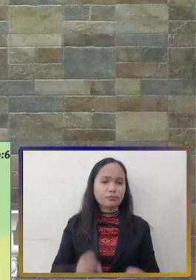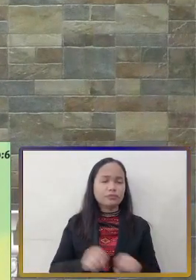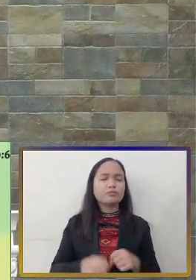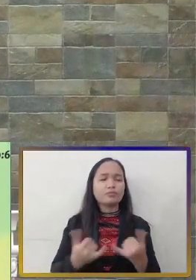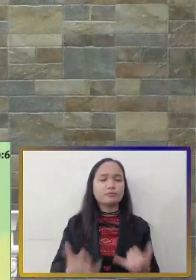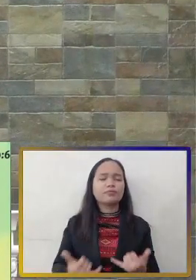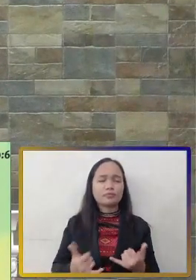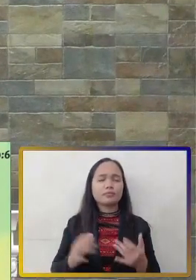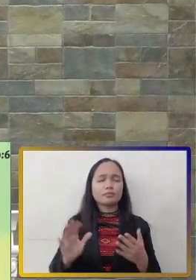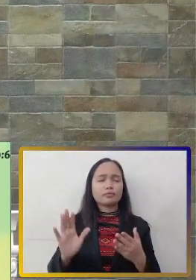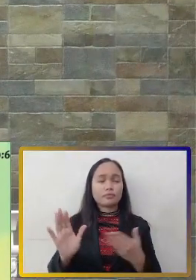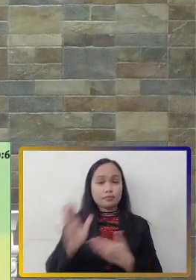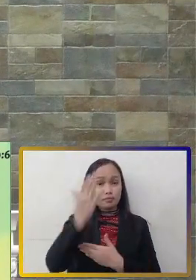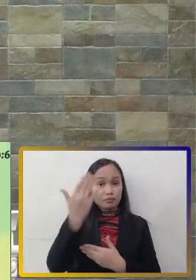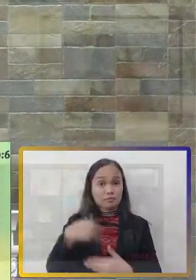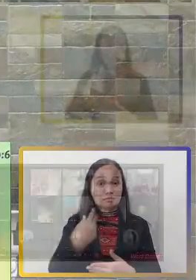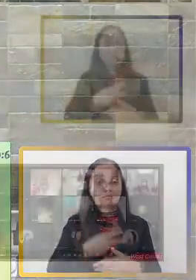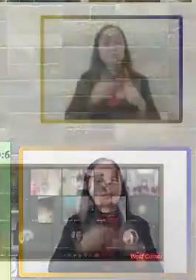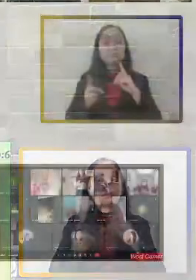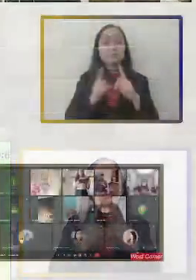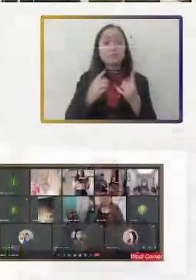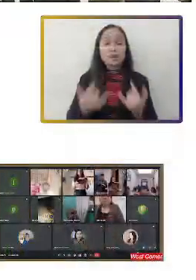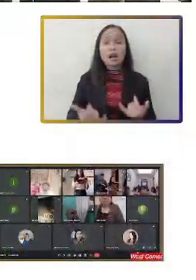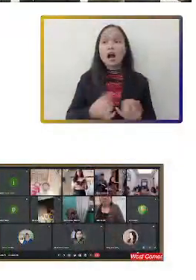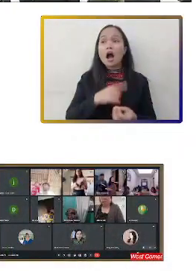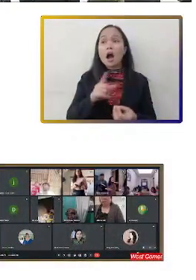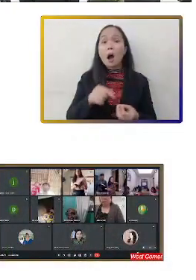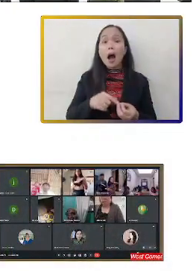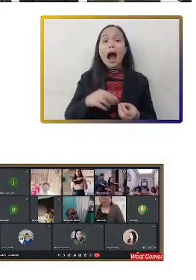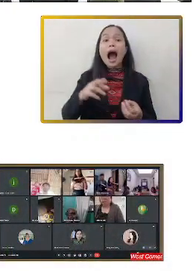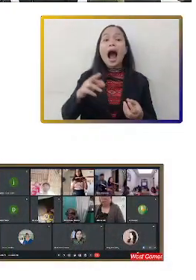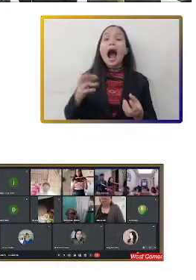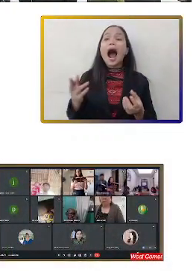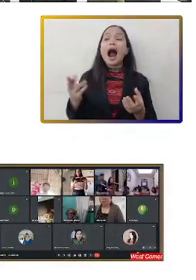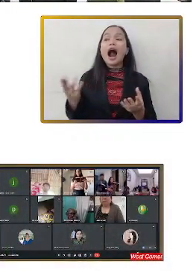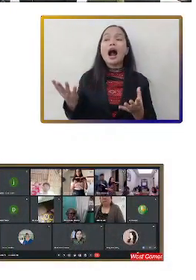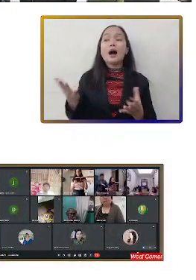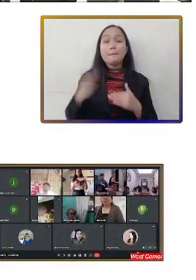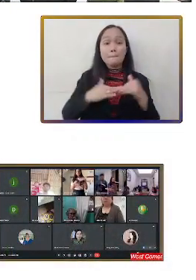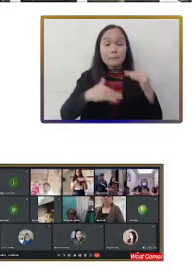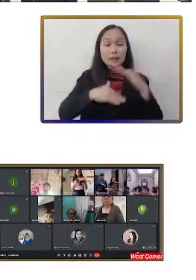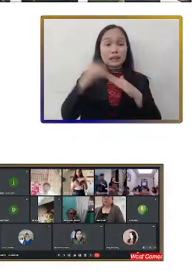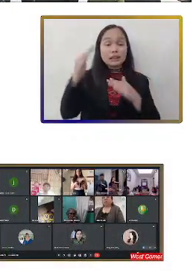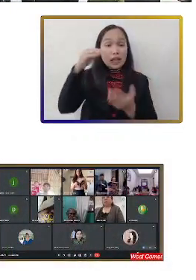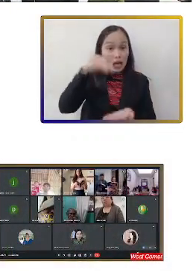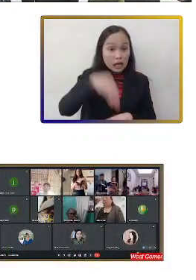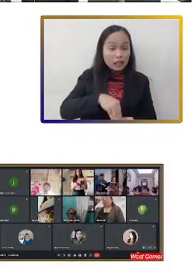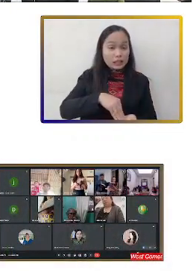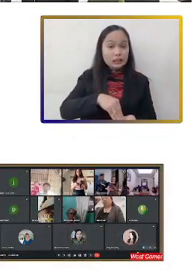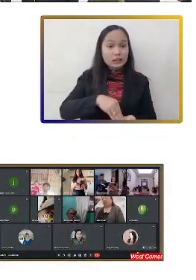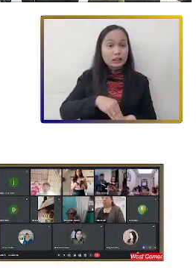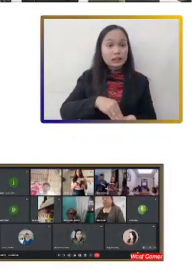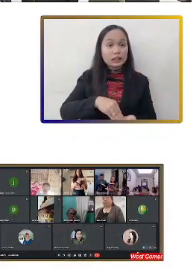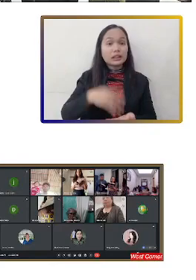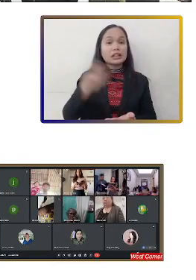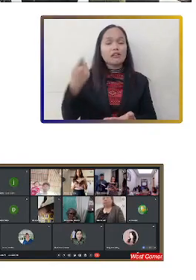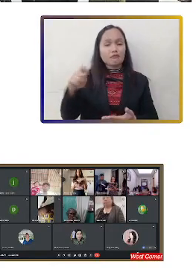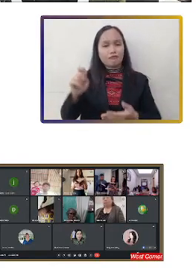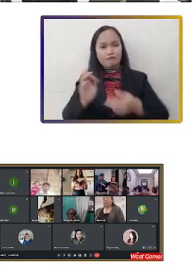umaga, pag-uusapan po natin is rebuilding in the